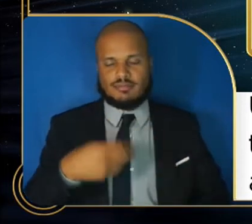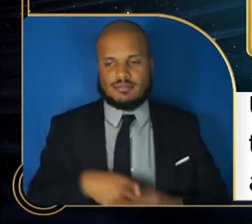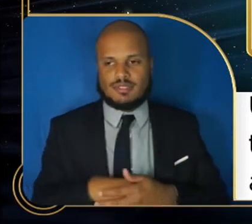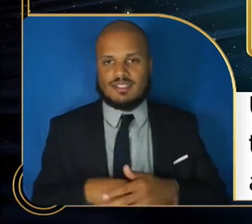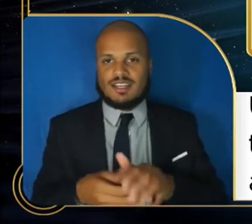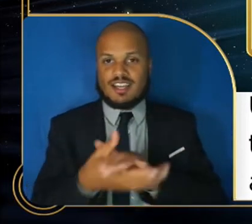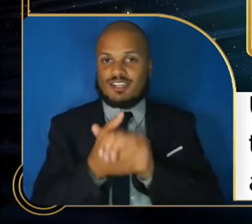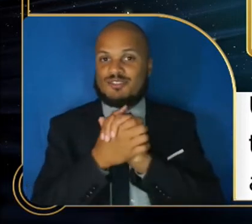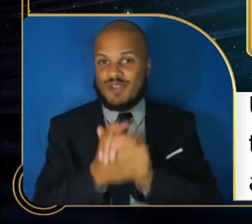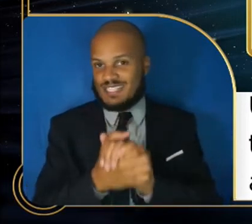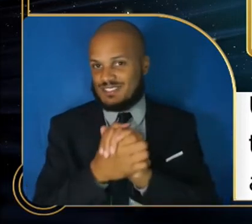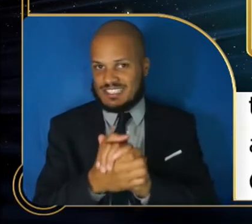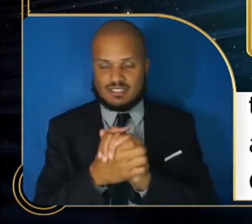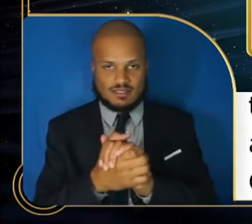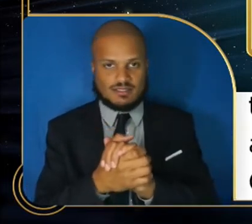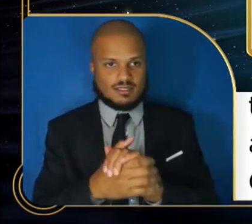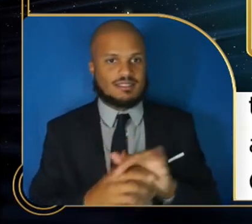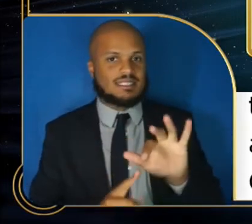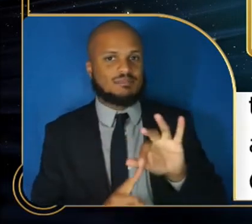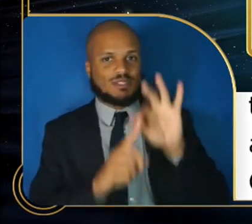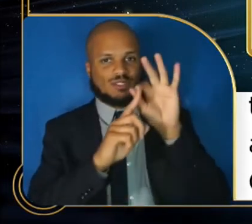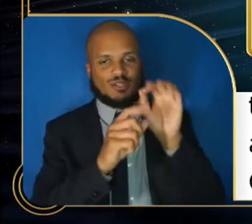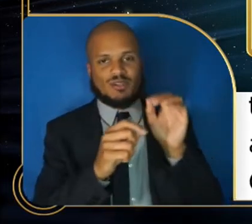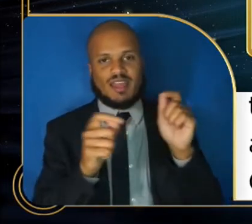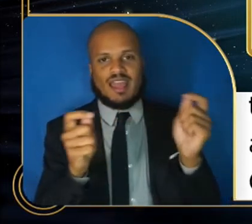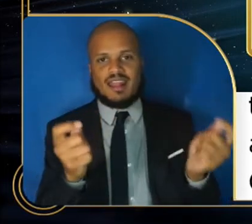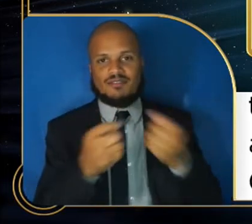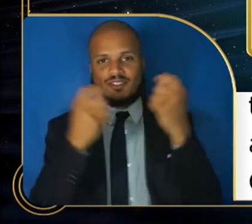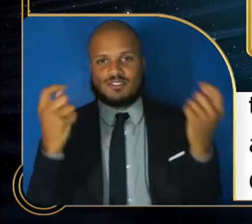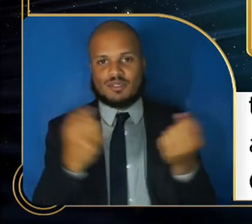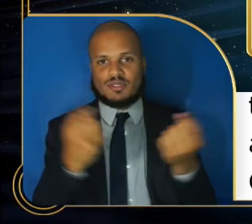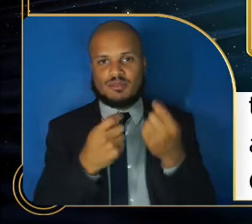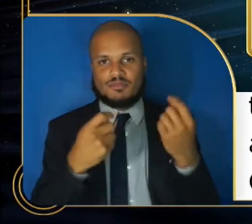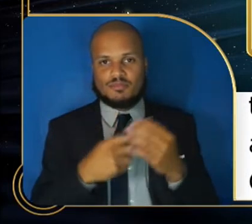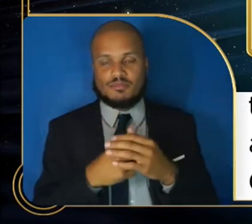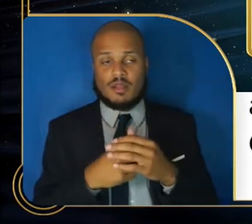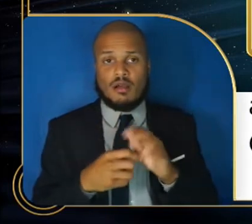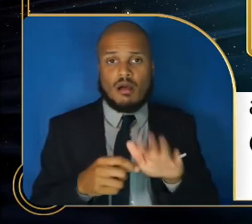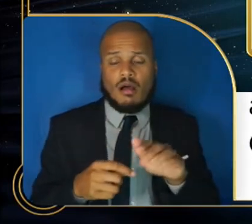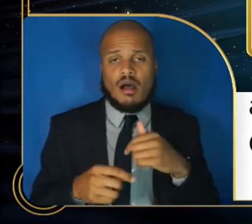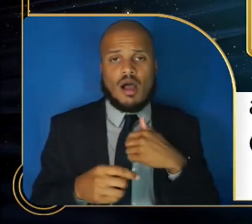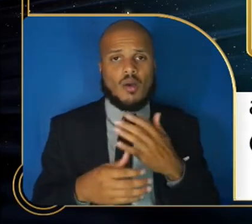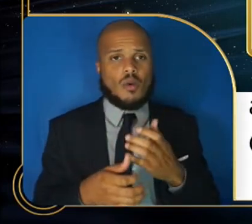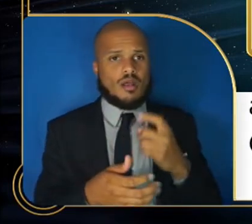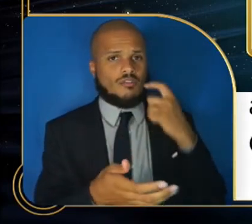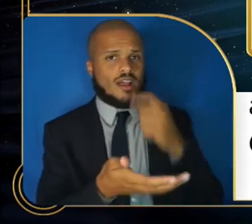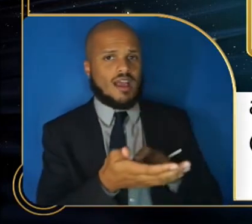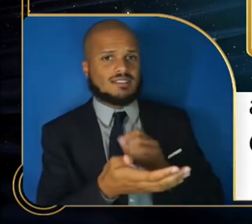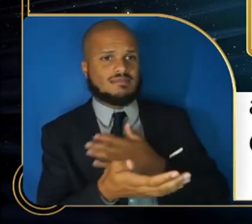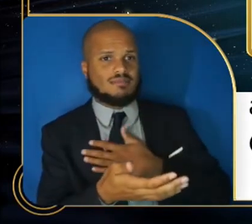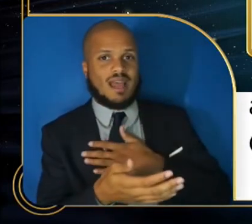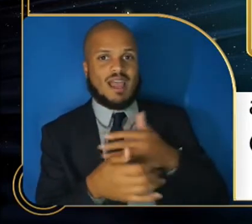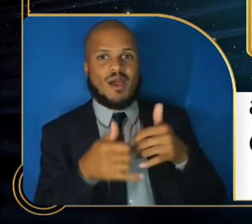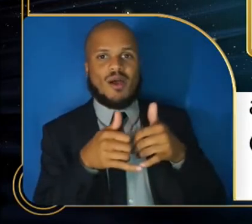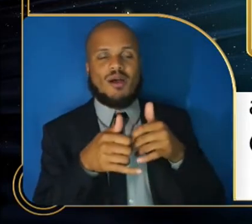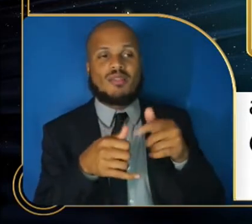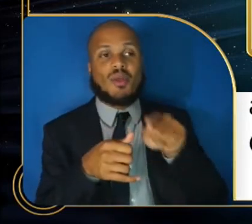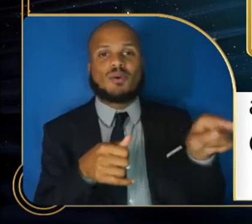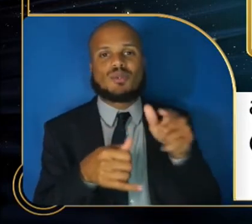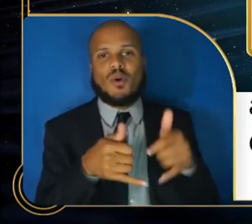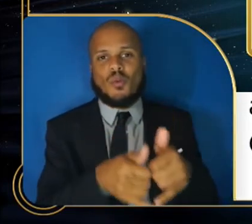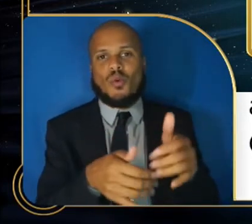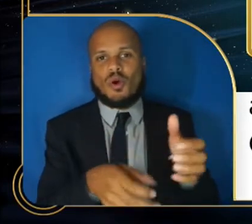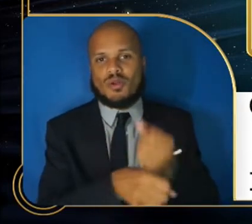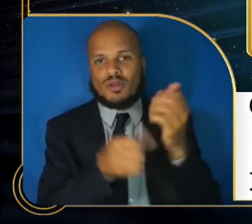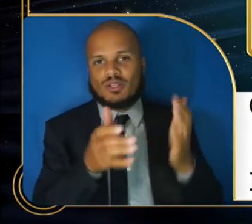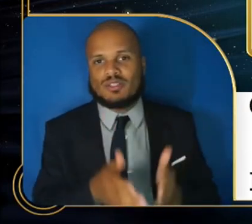on this special anniversary. I also want to shout out my fellow awardees. It is truly an